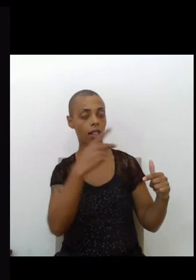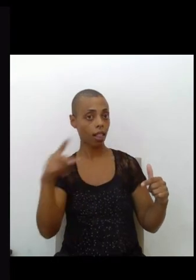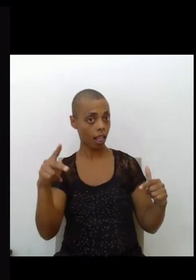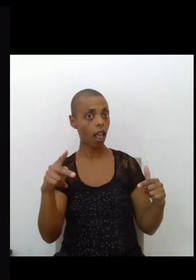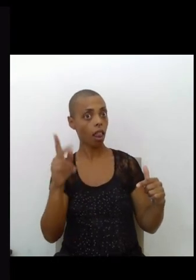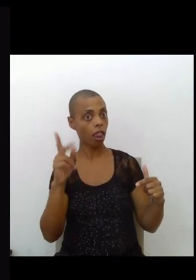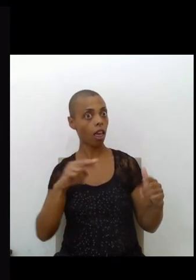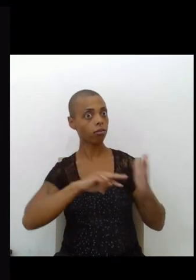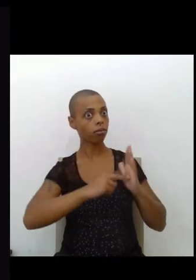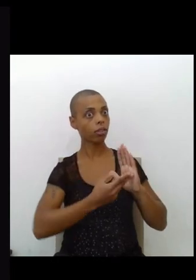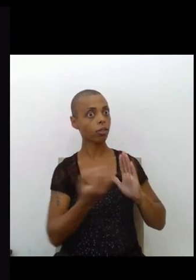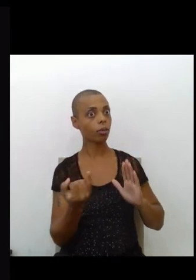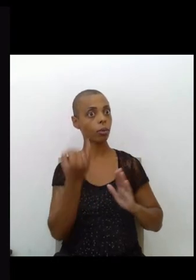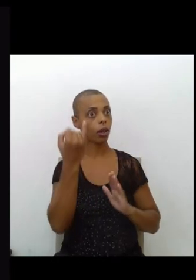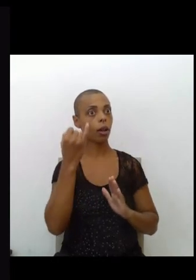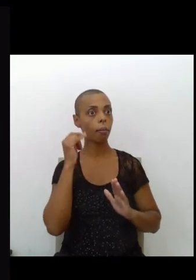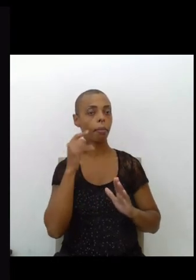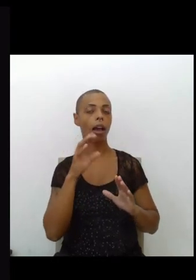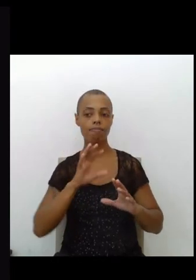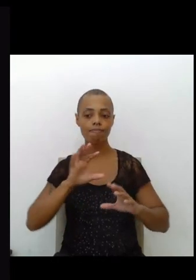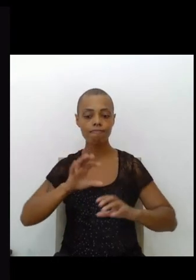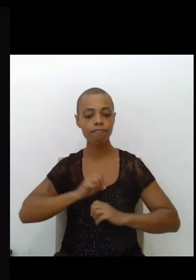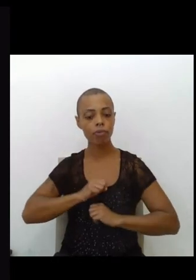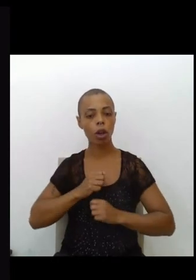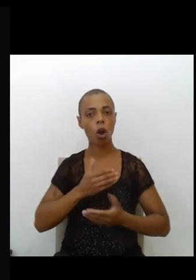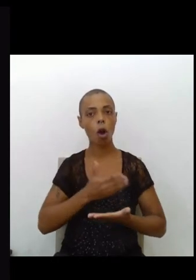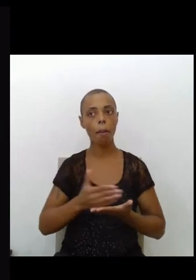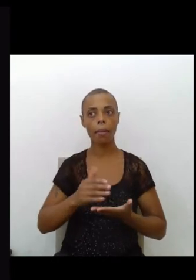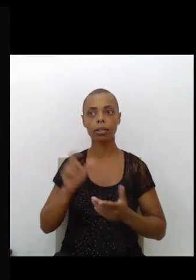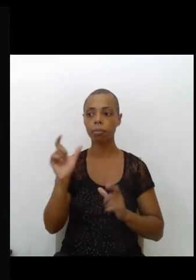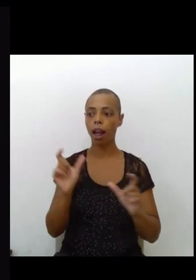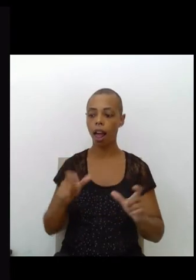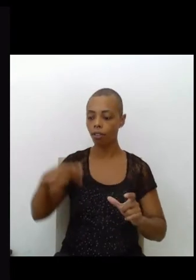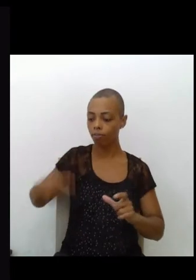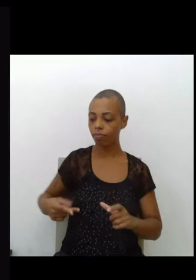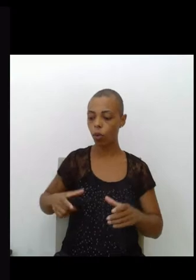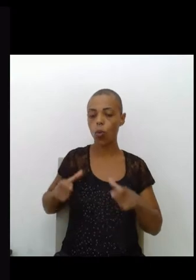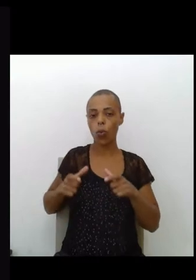both artists demand that the viewer